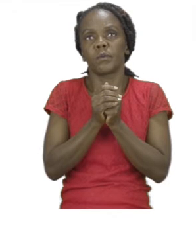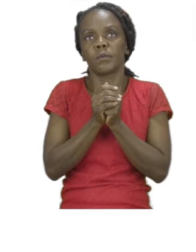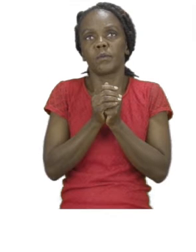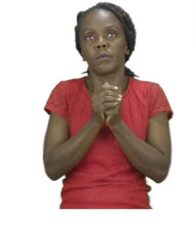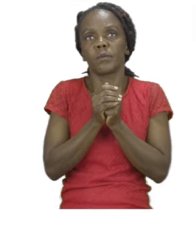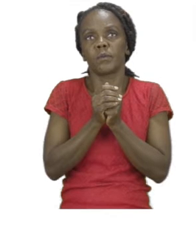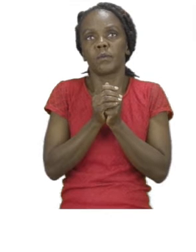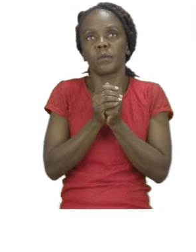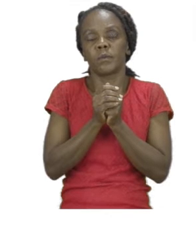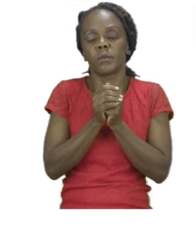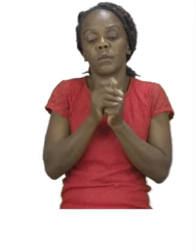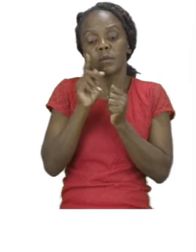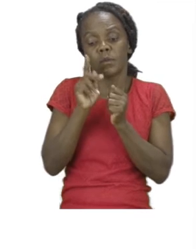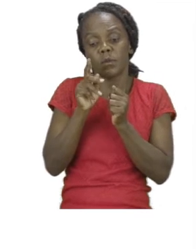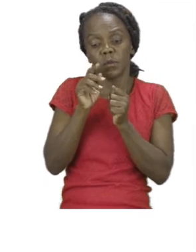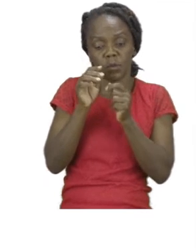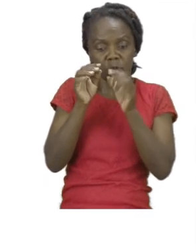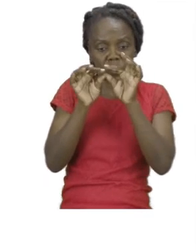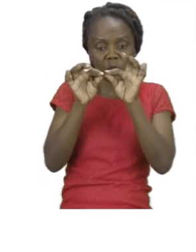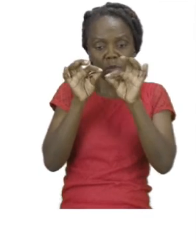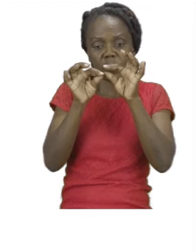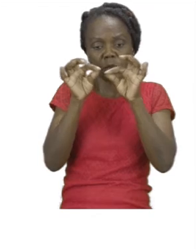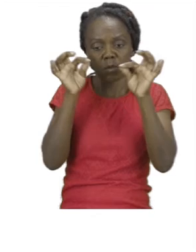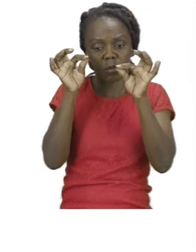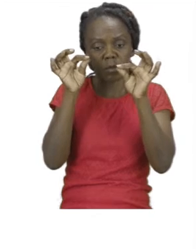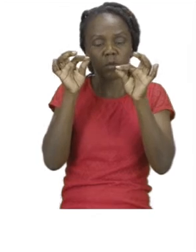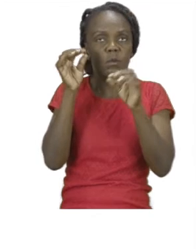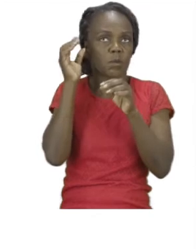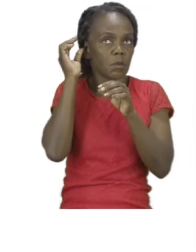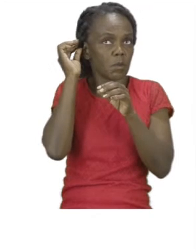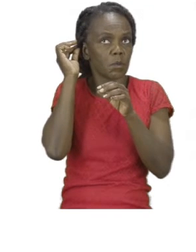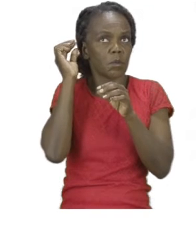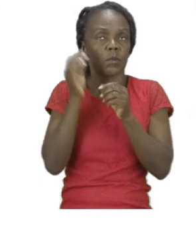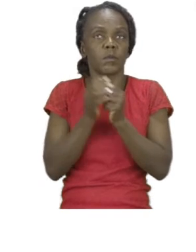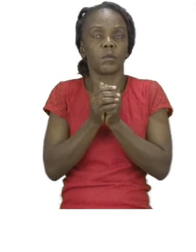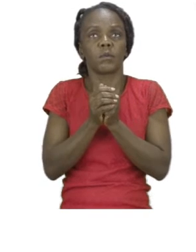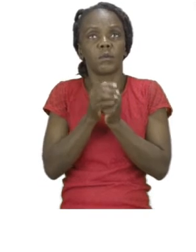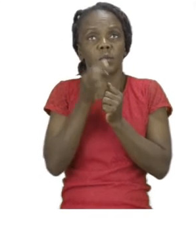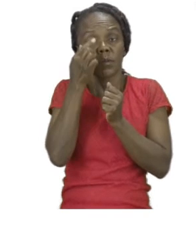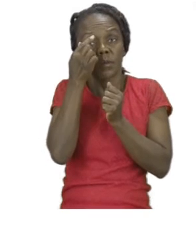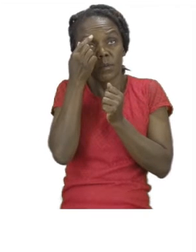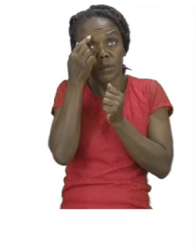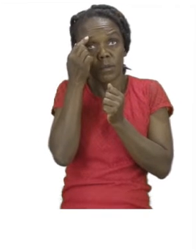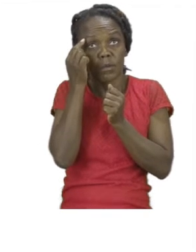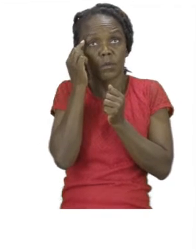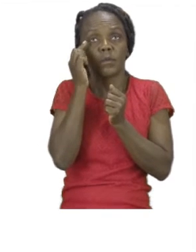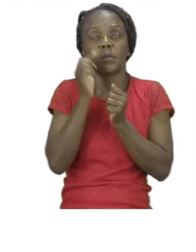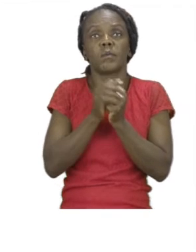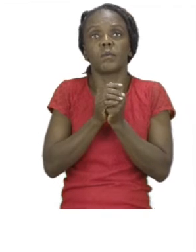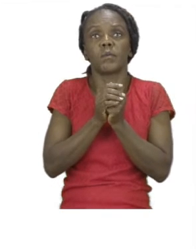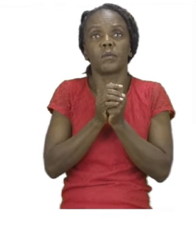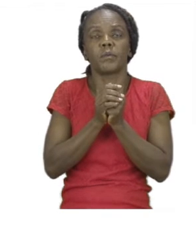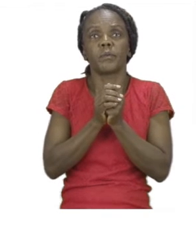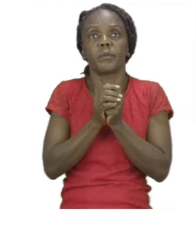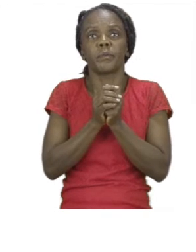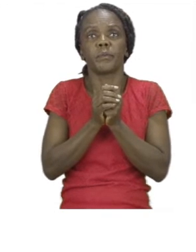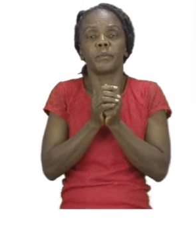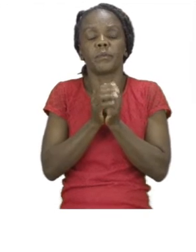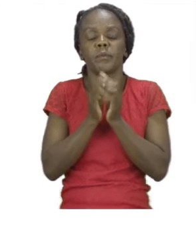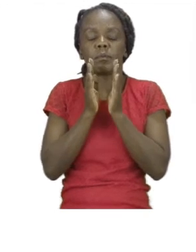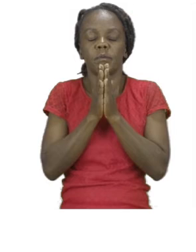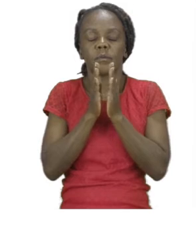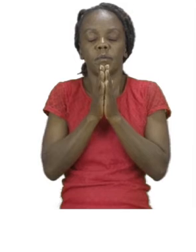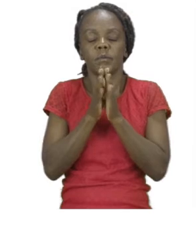her hair, her eyebrows, and her hair as well. Take your time